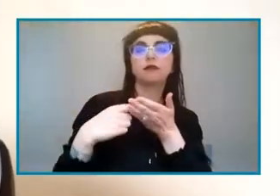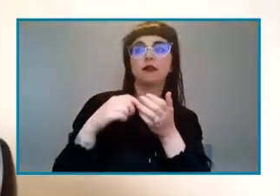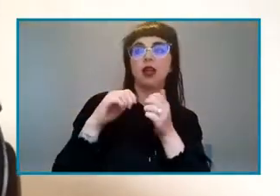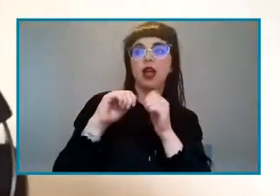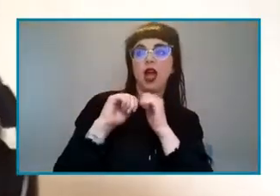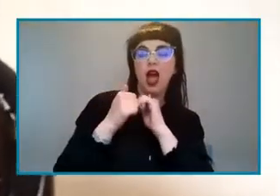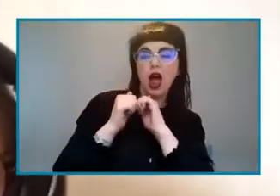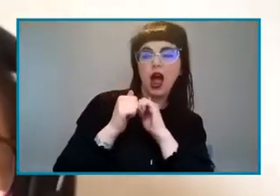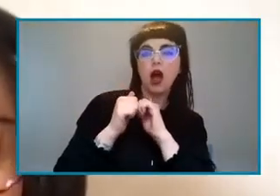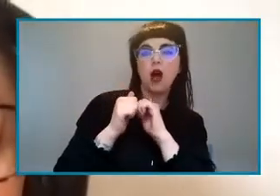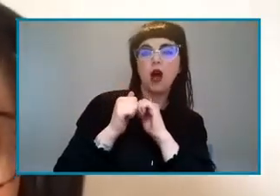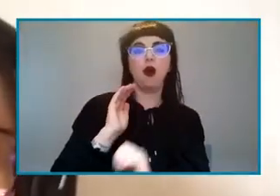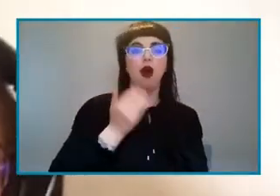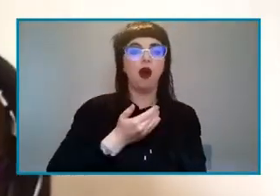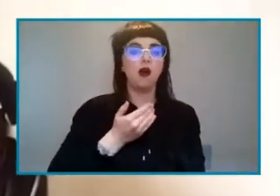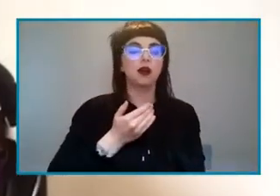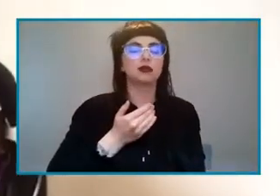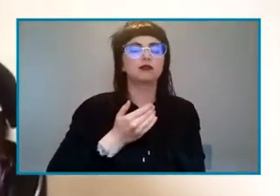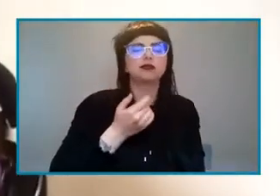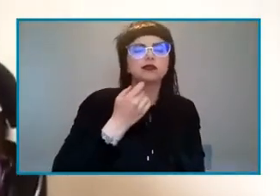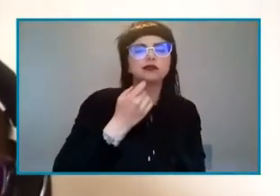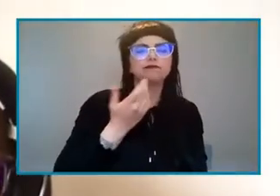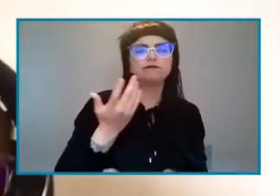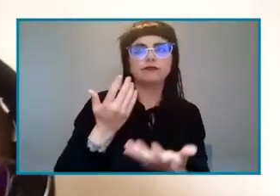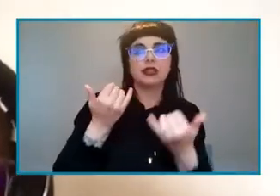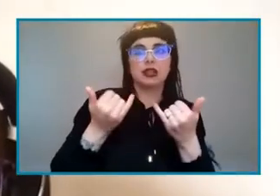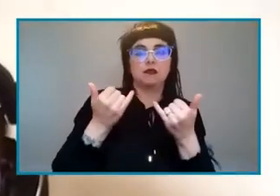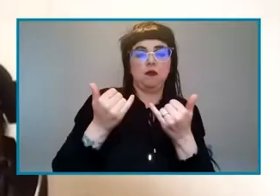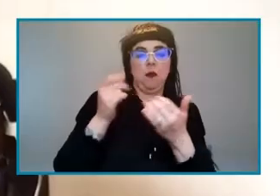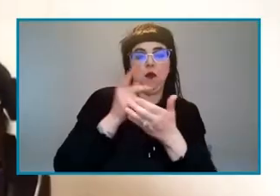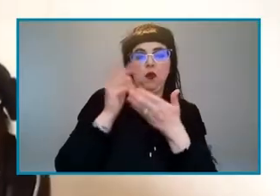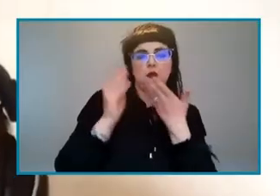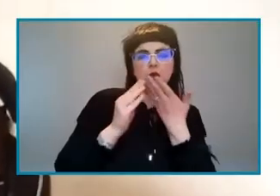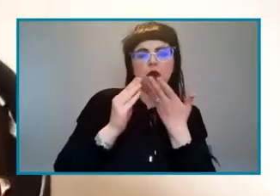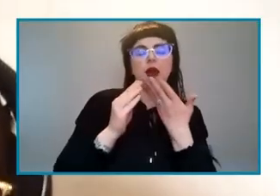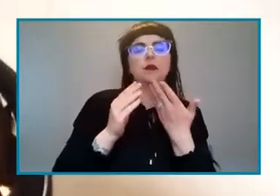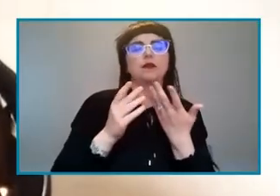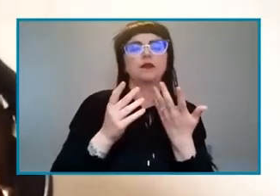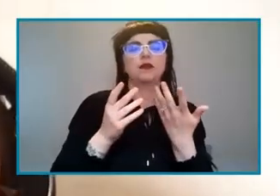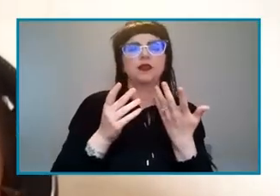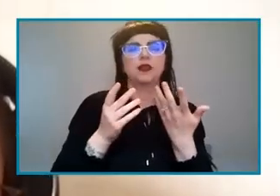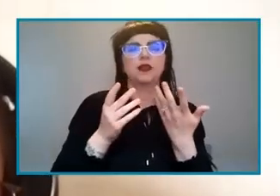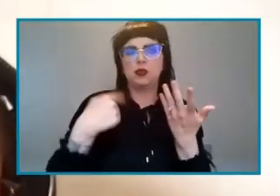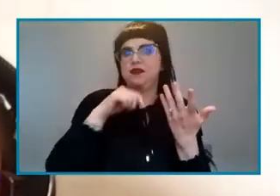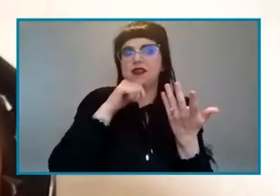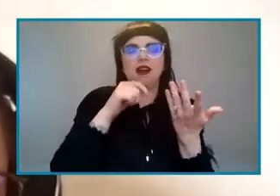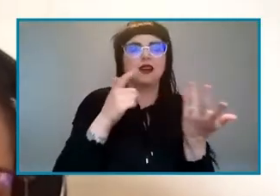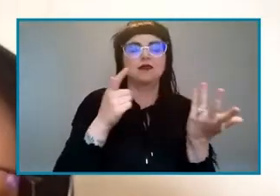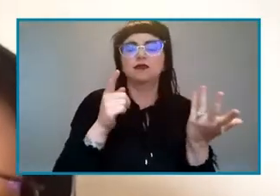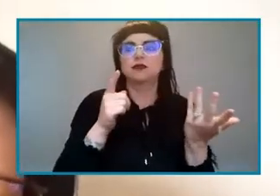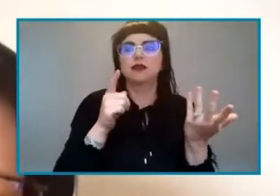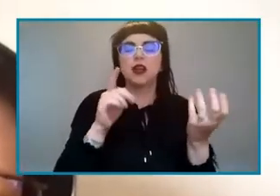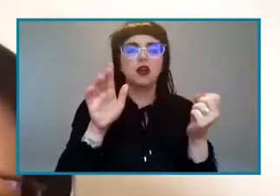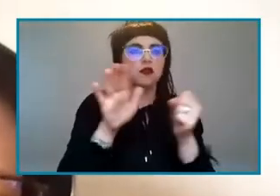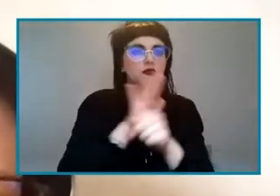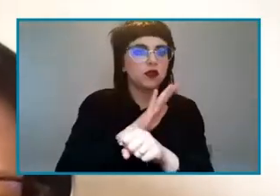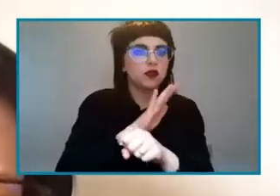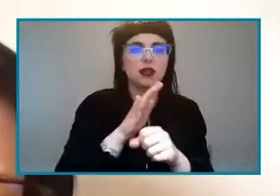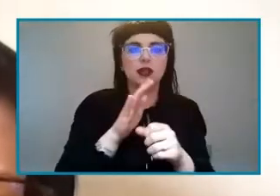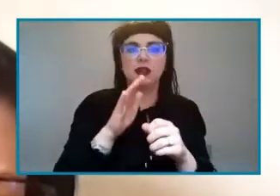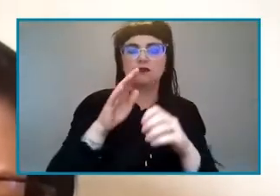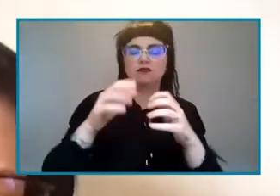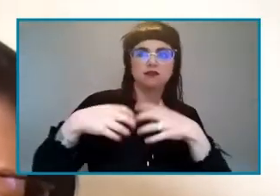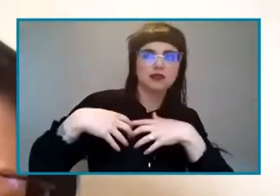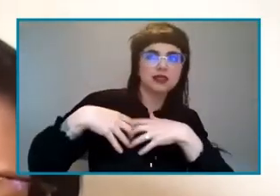service member program incoming, we haven't even implemented it yet for this coming year, but we've talked